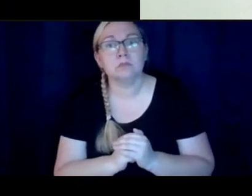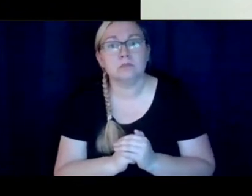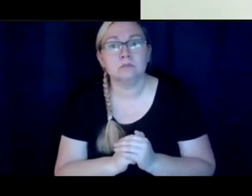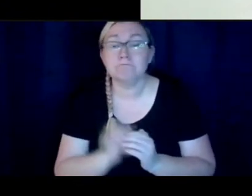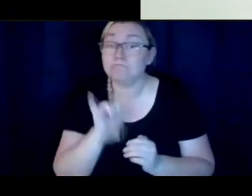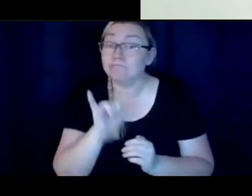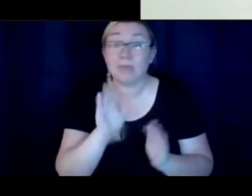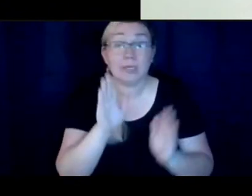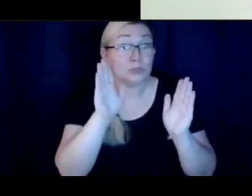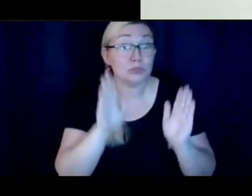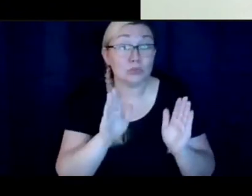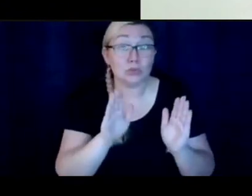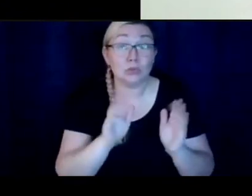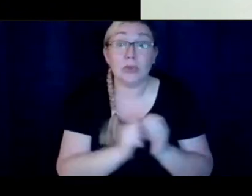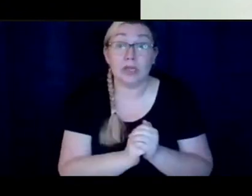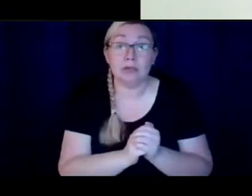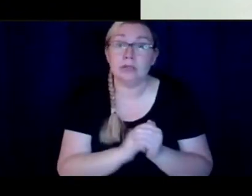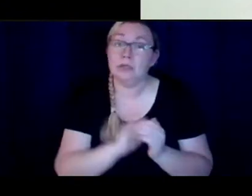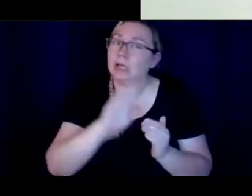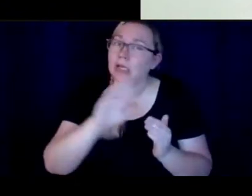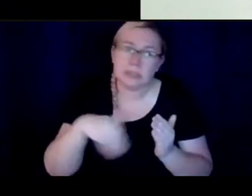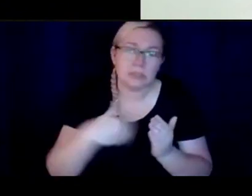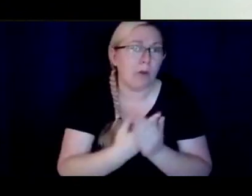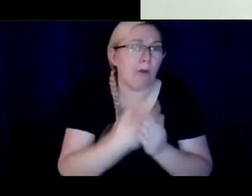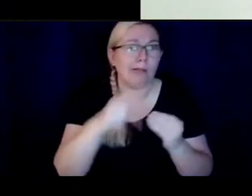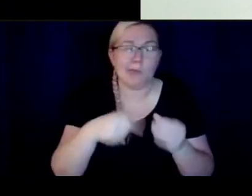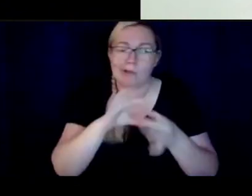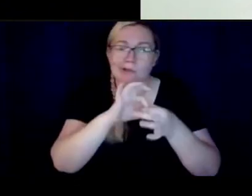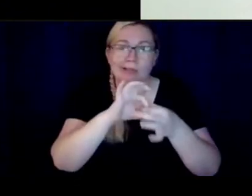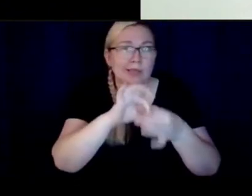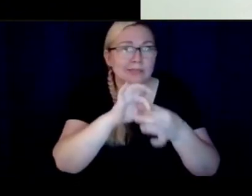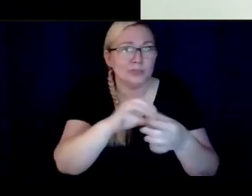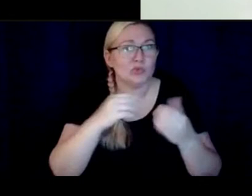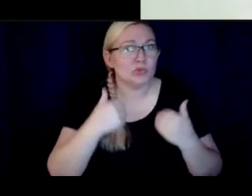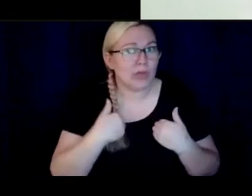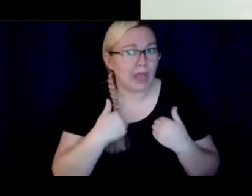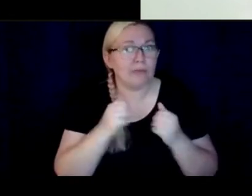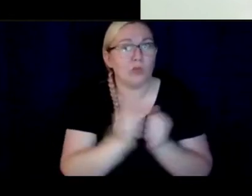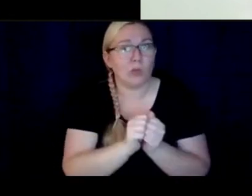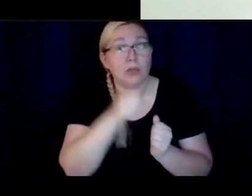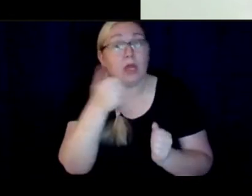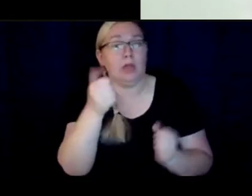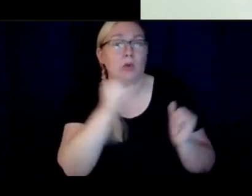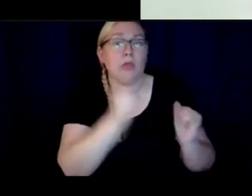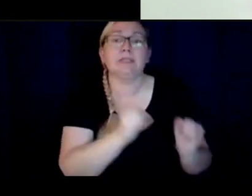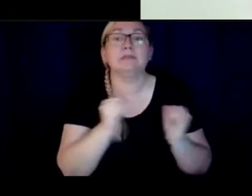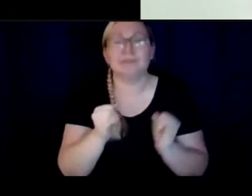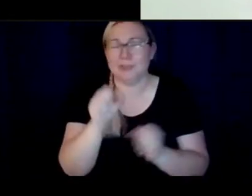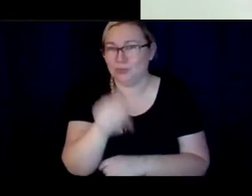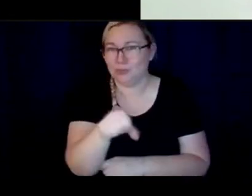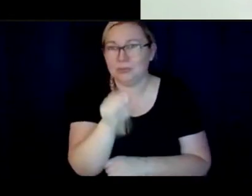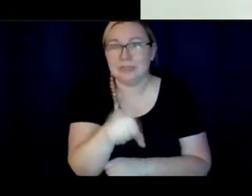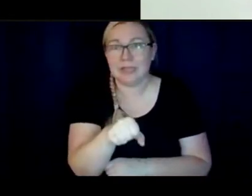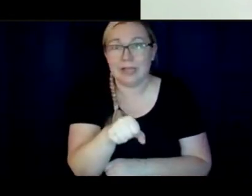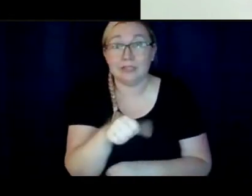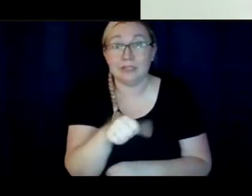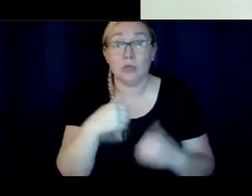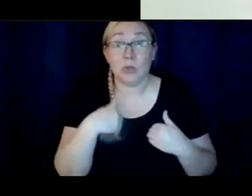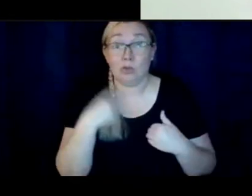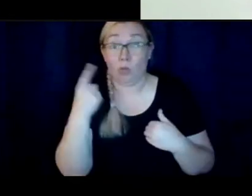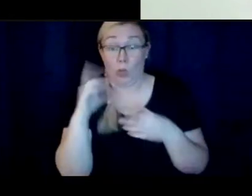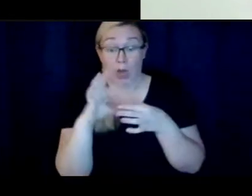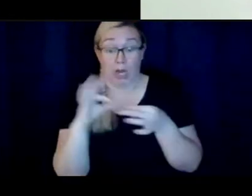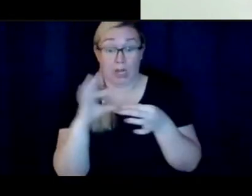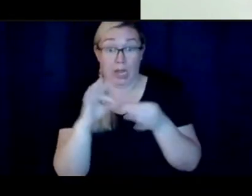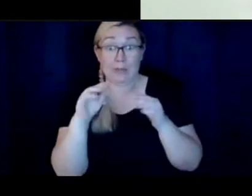That's great. Thank you. Yeah, it's all about kind of the relationship you have with other individuals. We did have a comment from